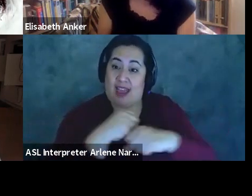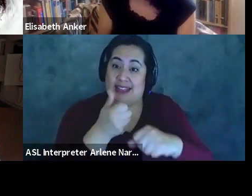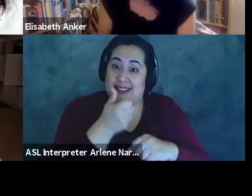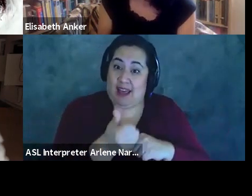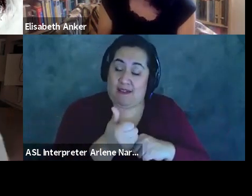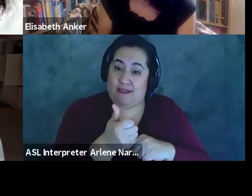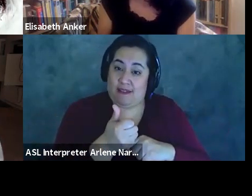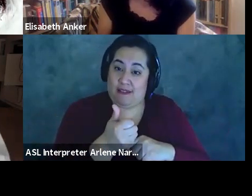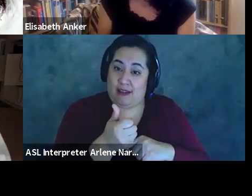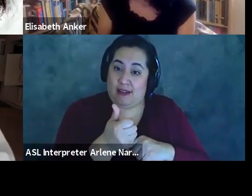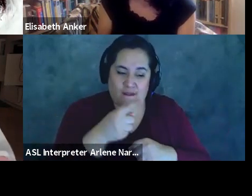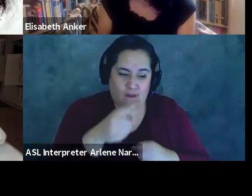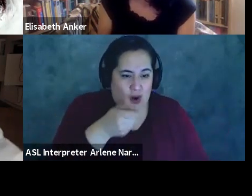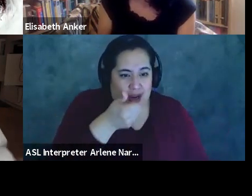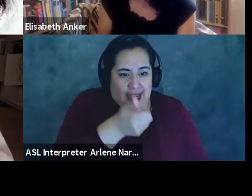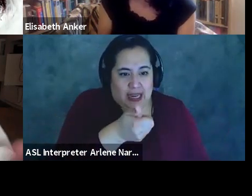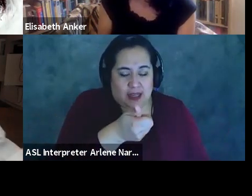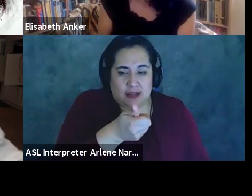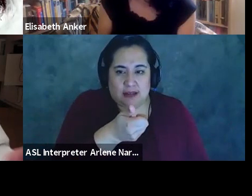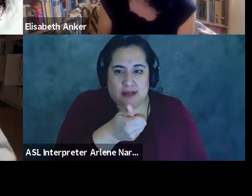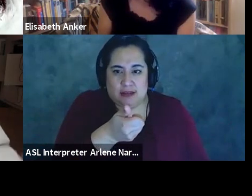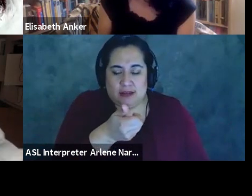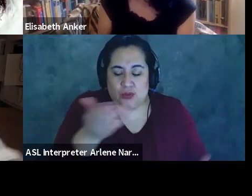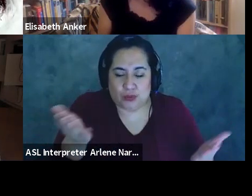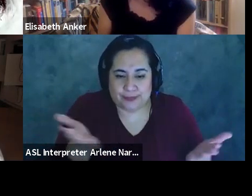in order for it to